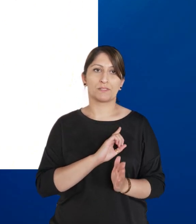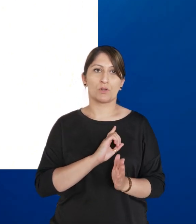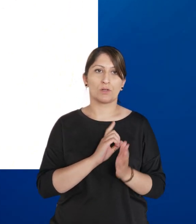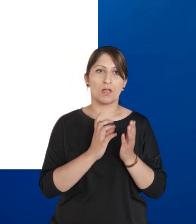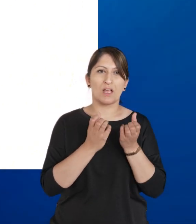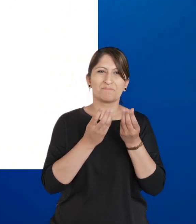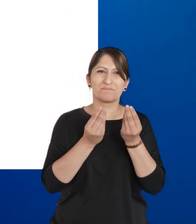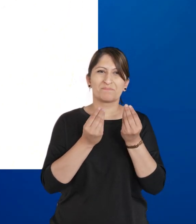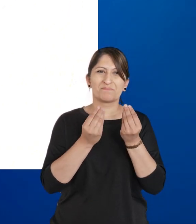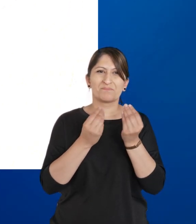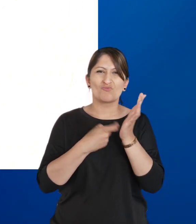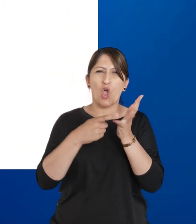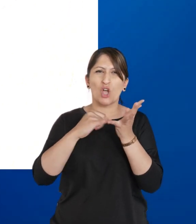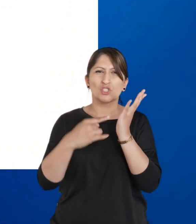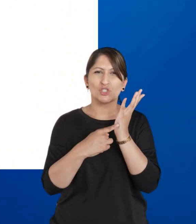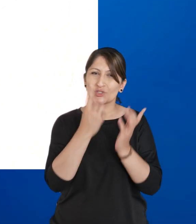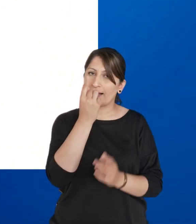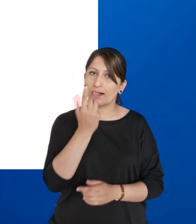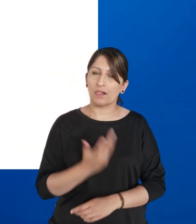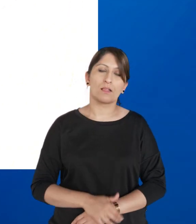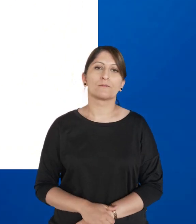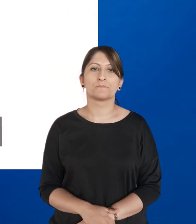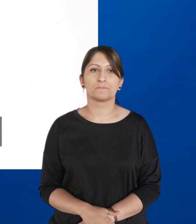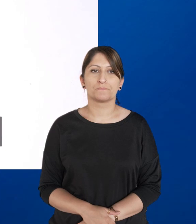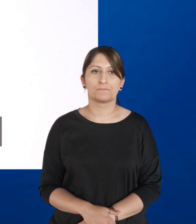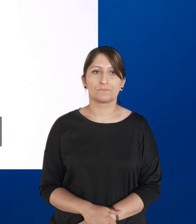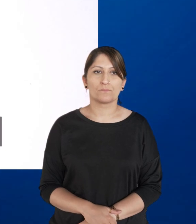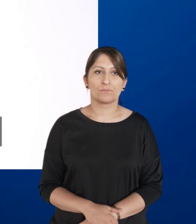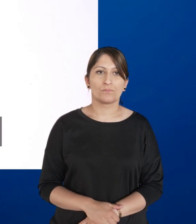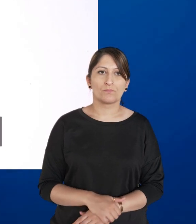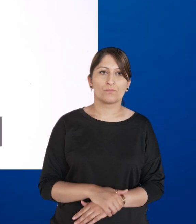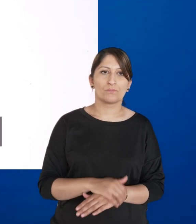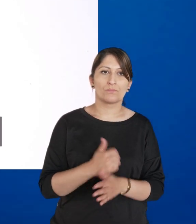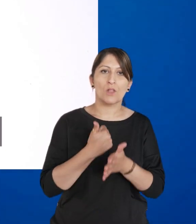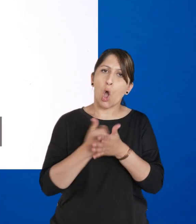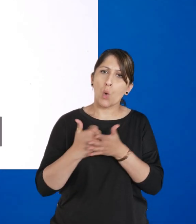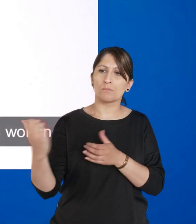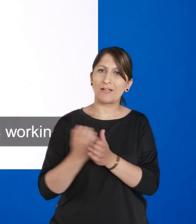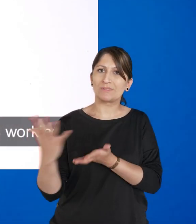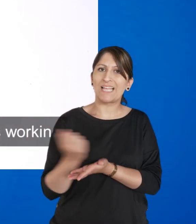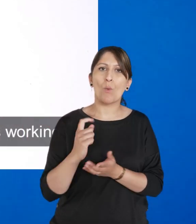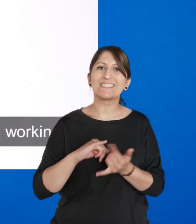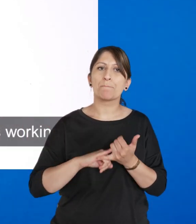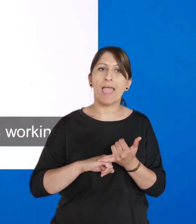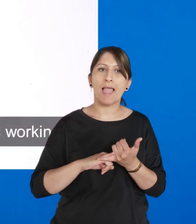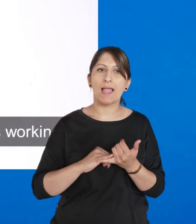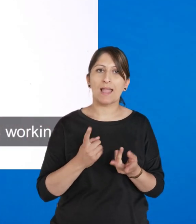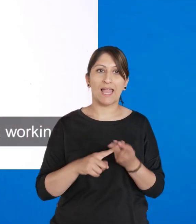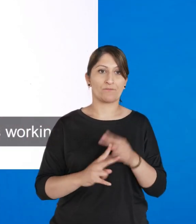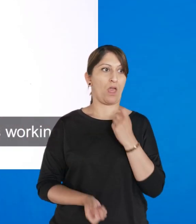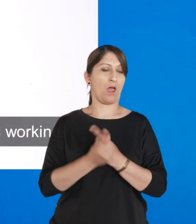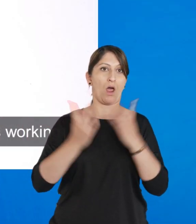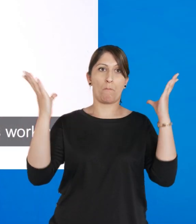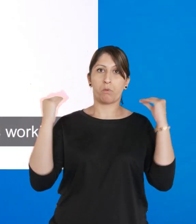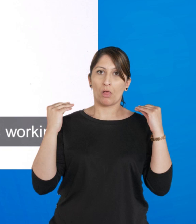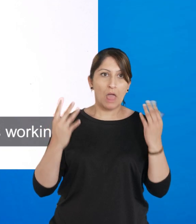it can cause rusting in the hearing aid. You should always carry spare batteries with you so you're not caught out if your hearing